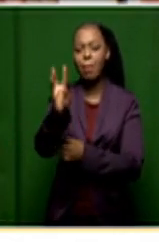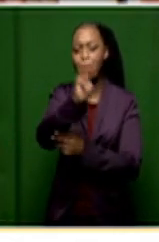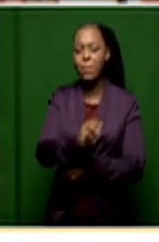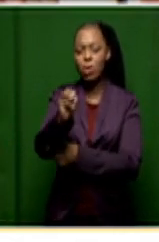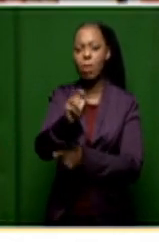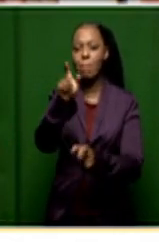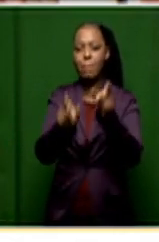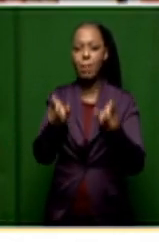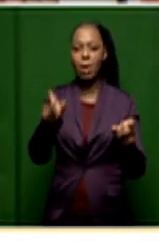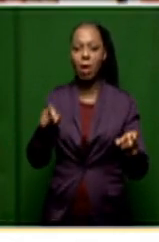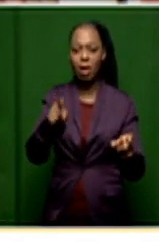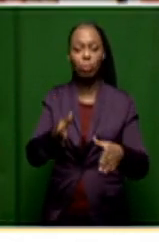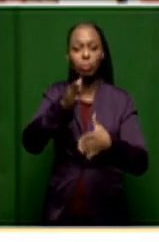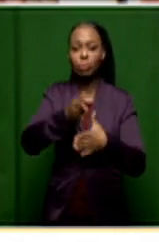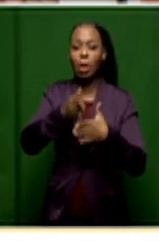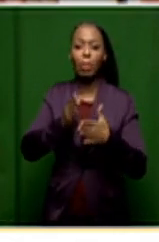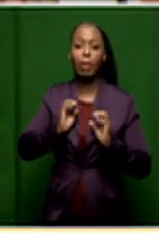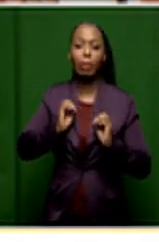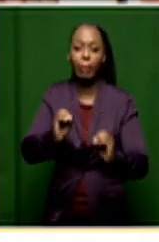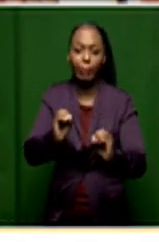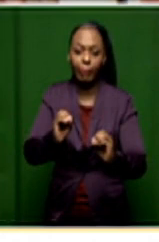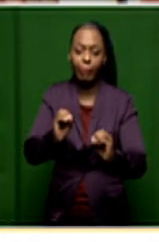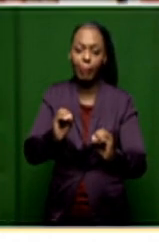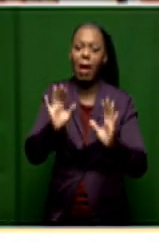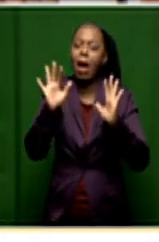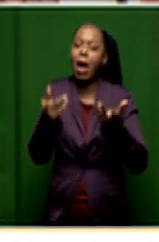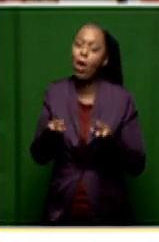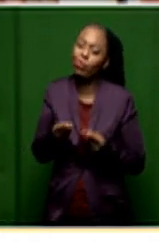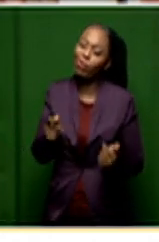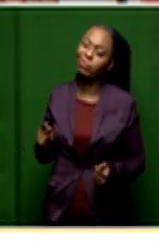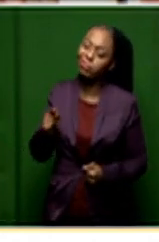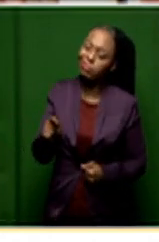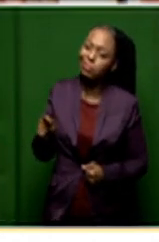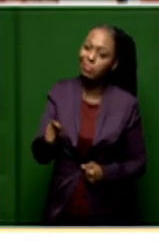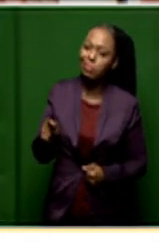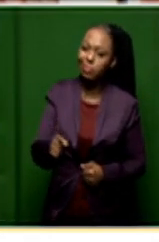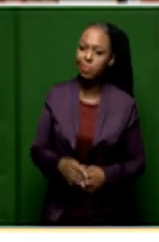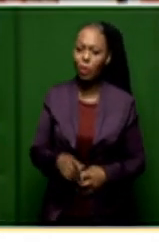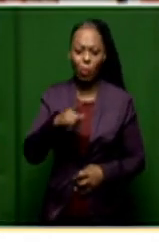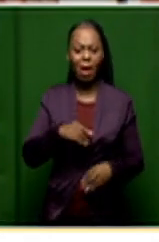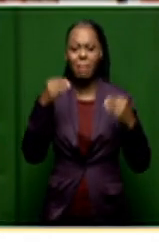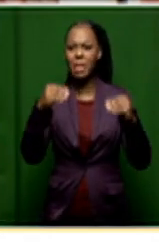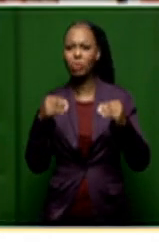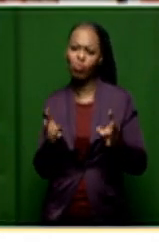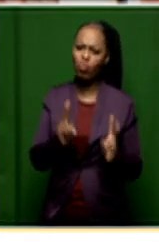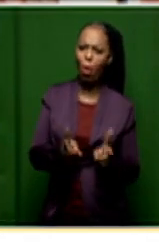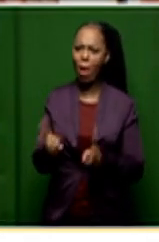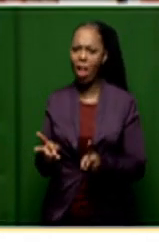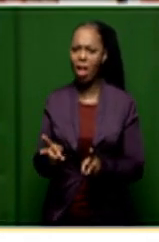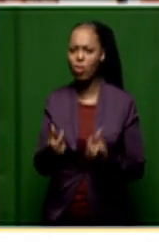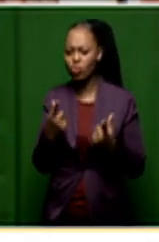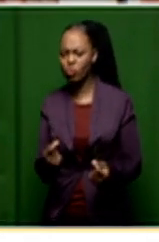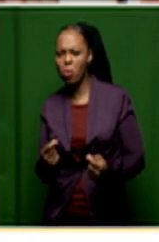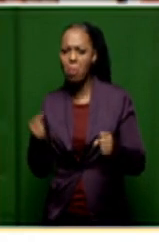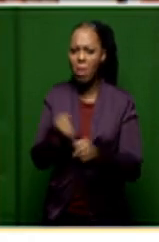Azar. How do we get ourselves out of this quagmire? Because it cannot be business as usual. We can't keep doing what